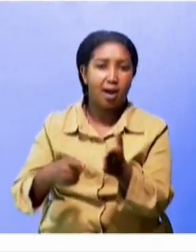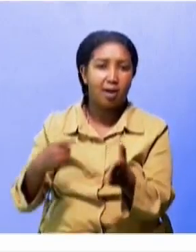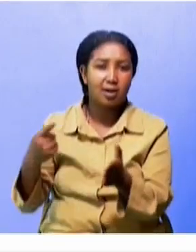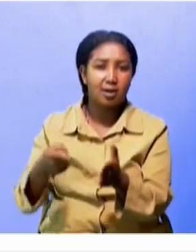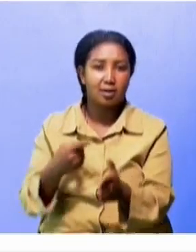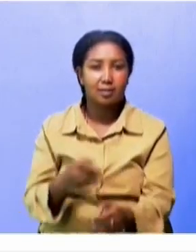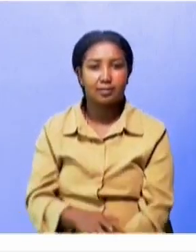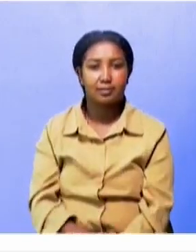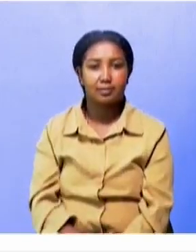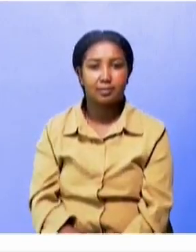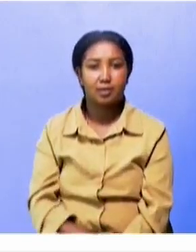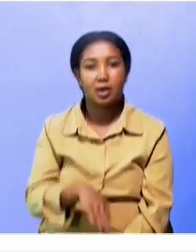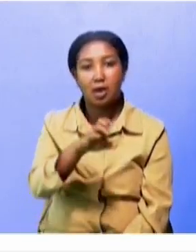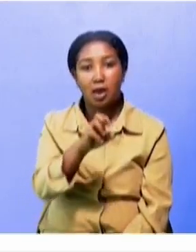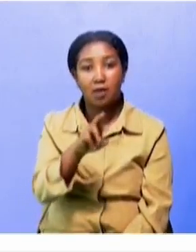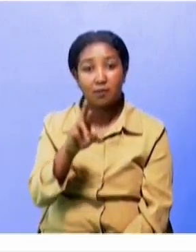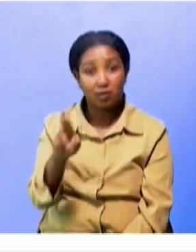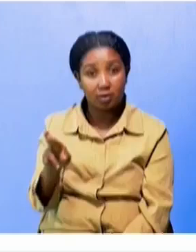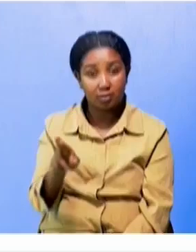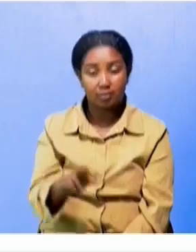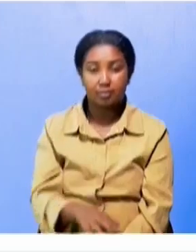ever